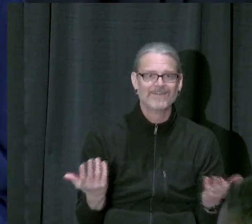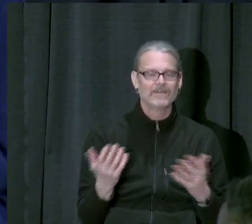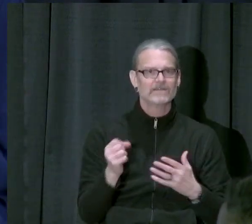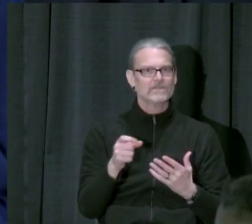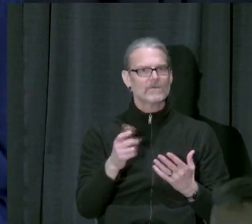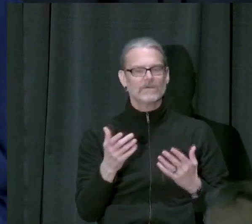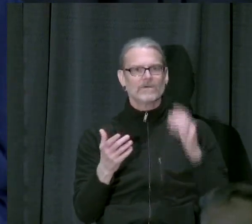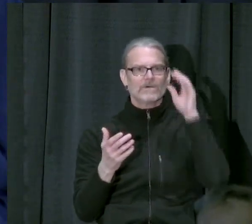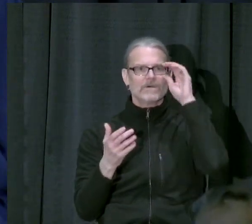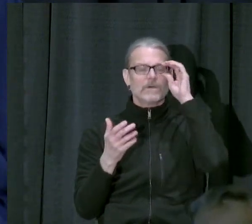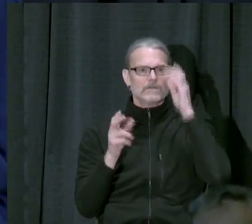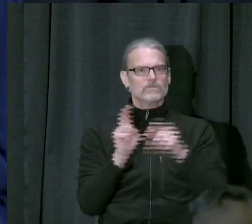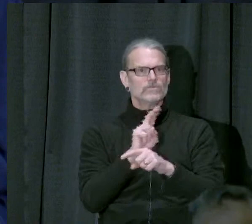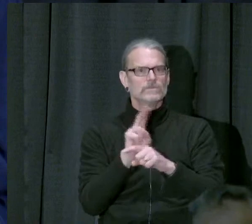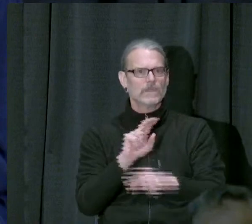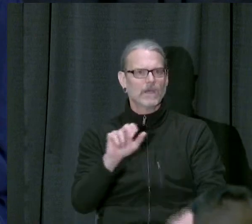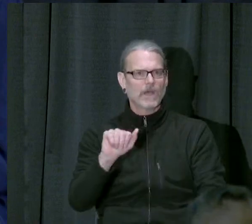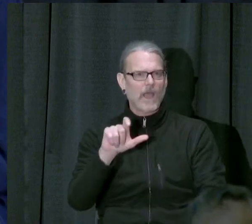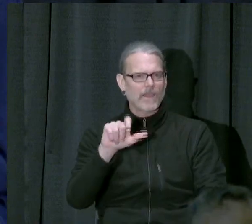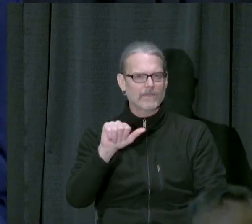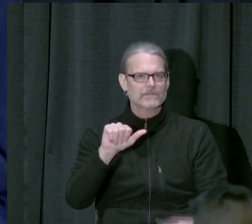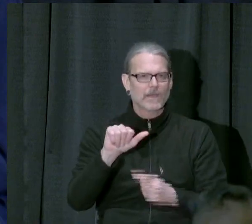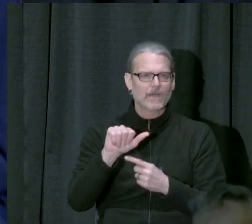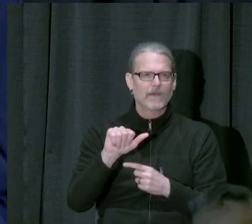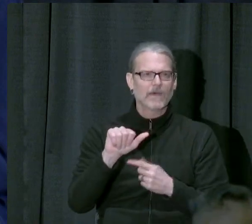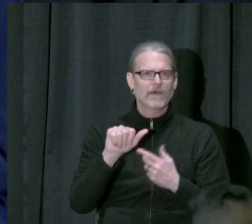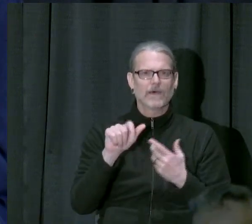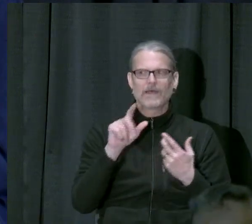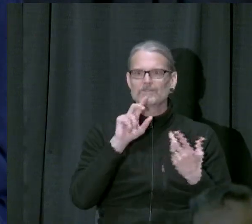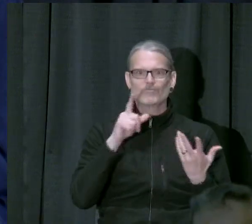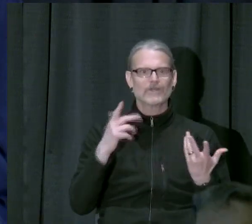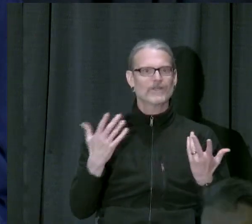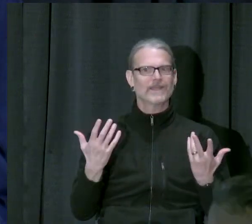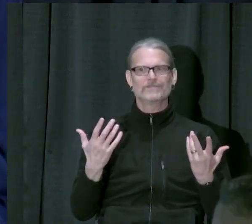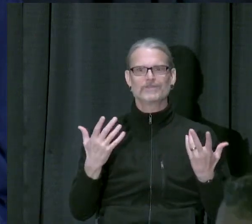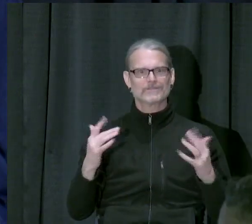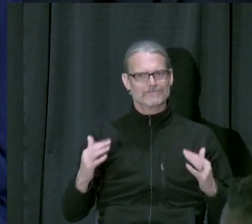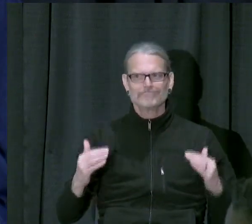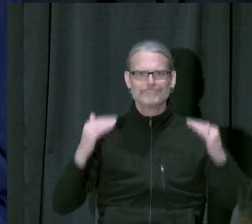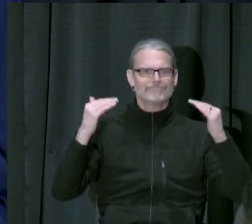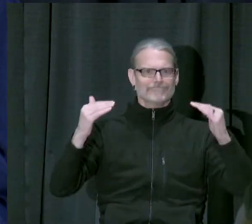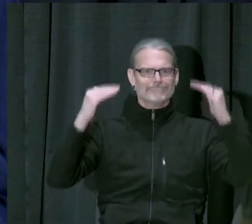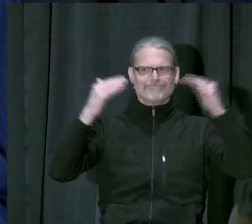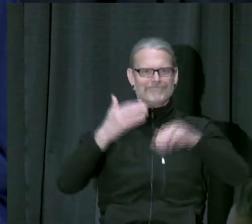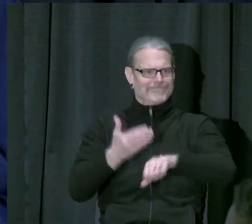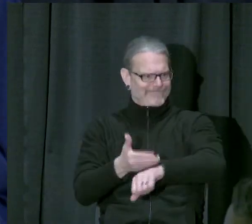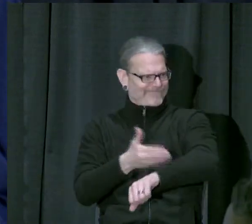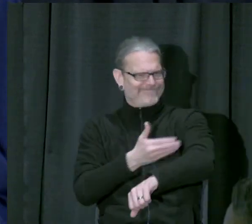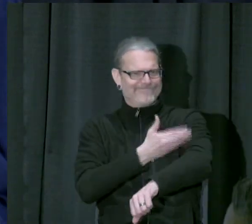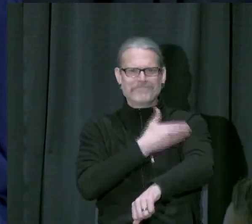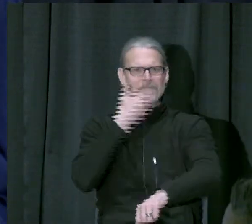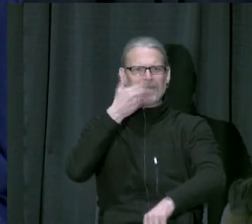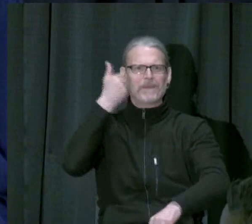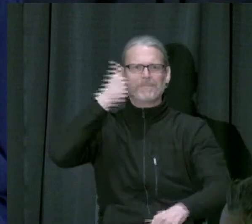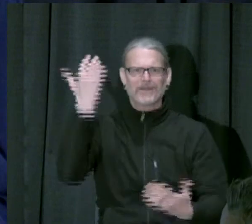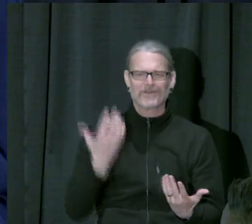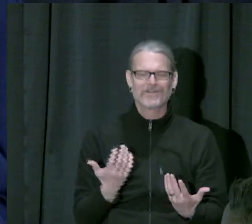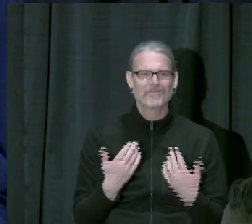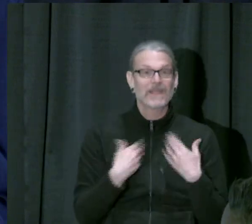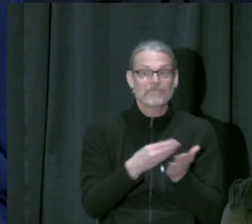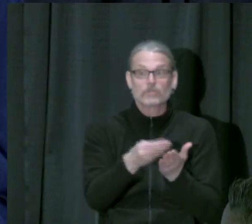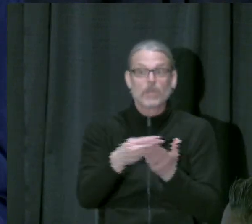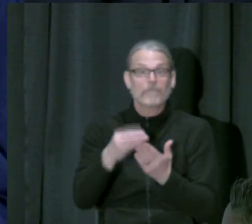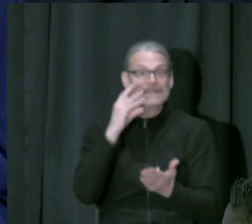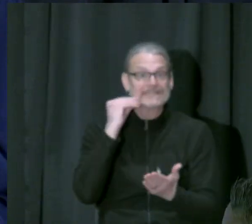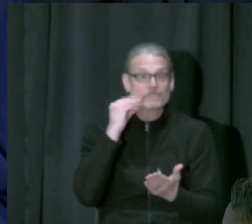so using Alexa is just raising the bar even more on those experiences. We have shopping experiences, yes,